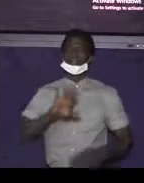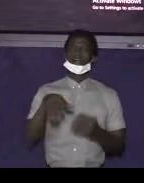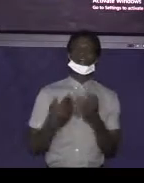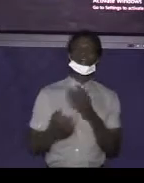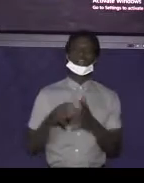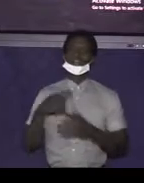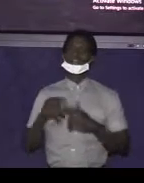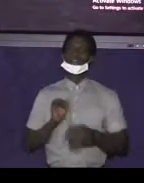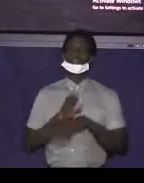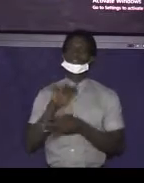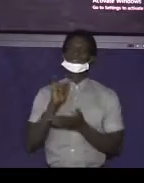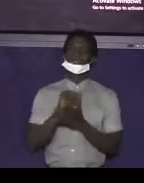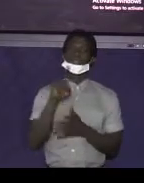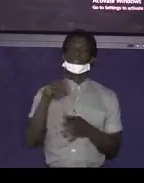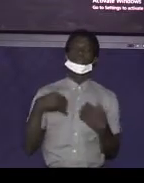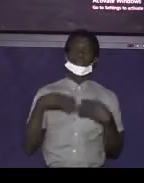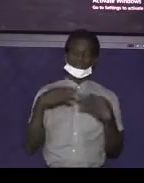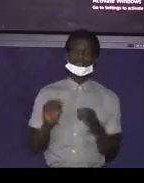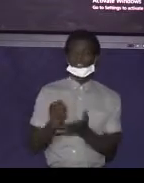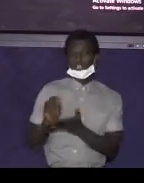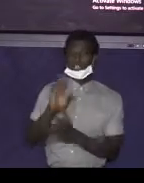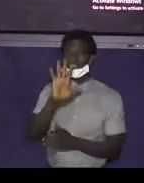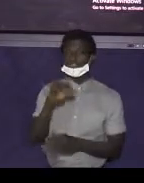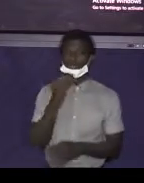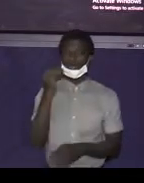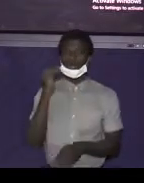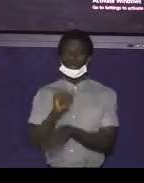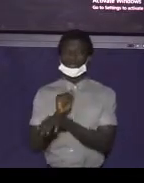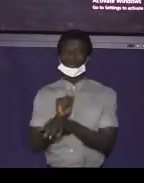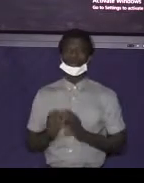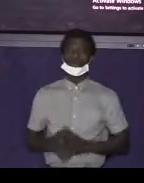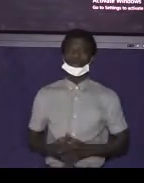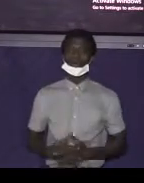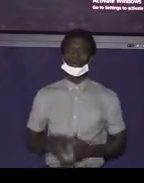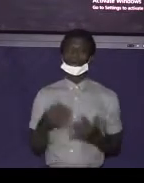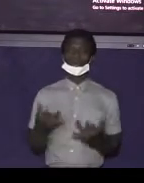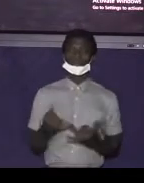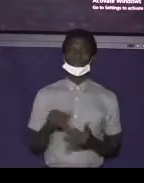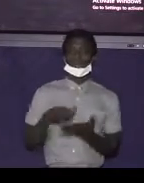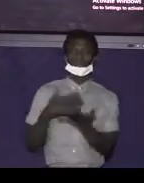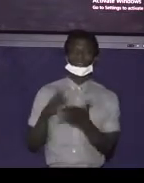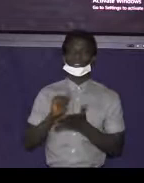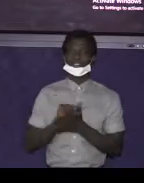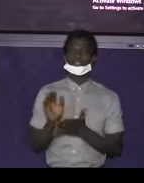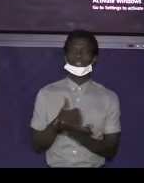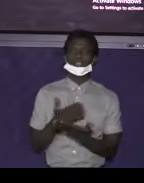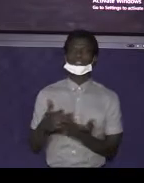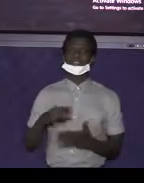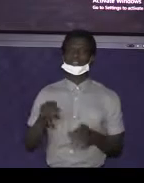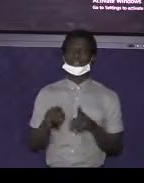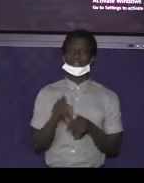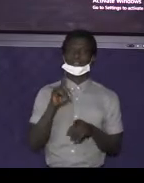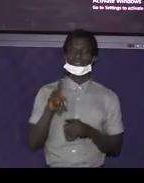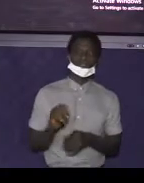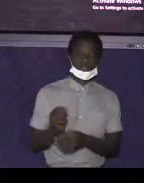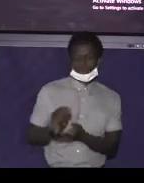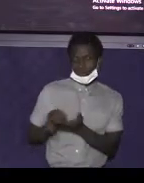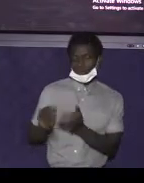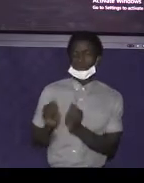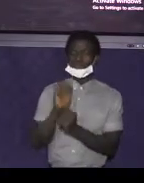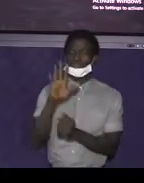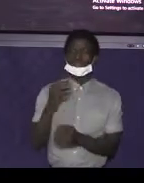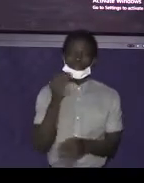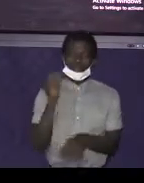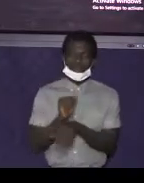Alrighty then, I believe that you are done writing your homework. Now sing that song as you work with your